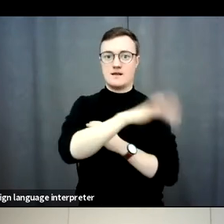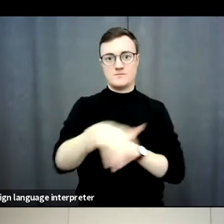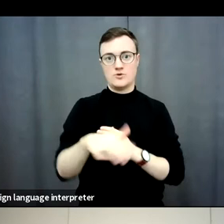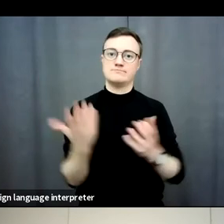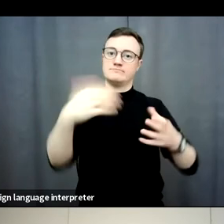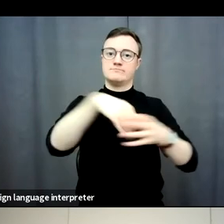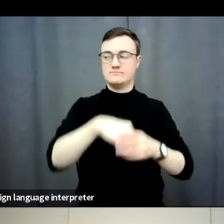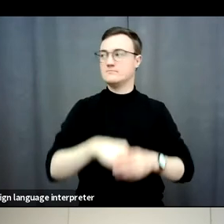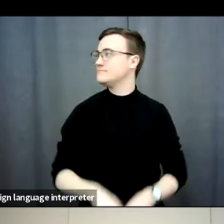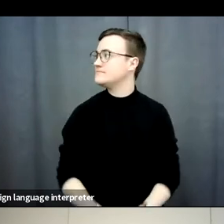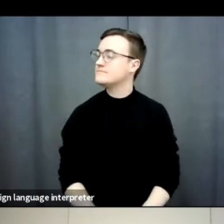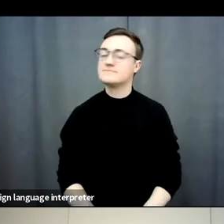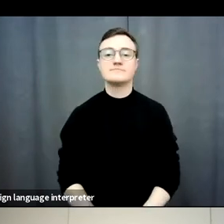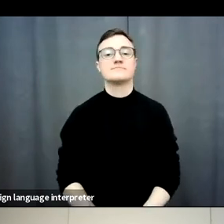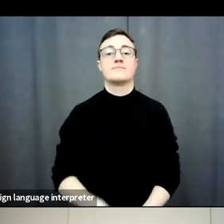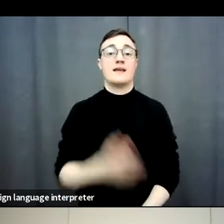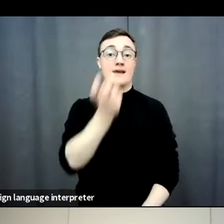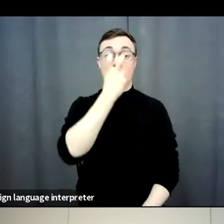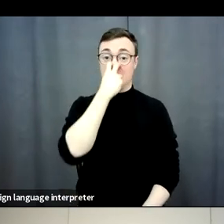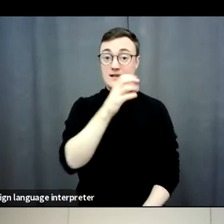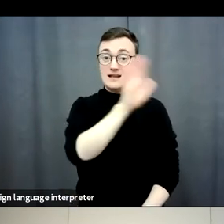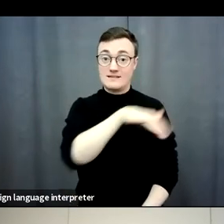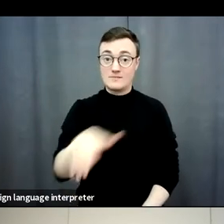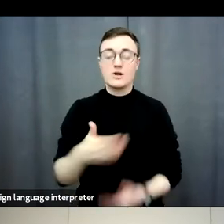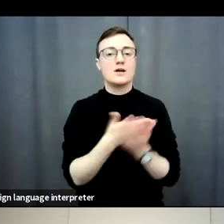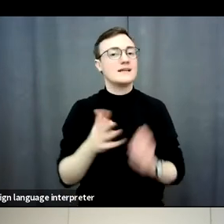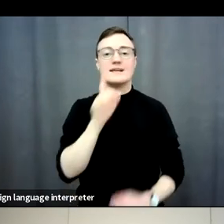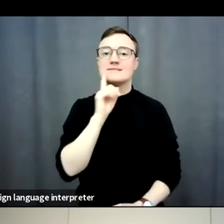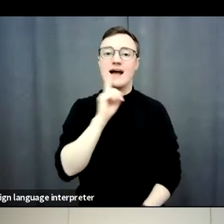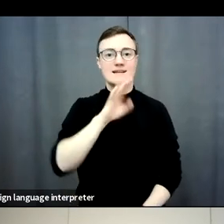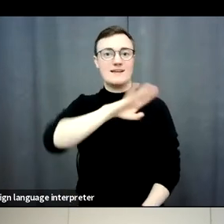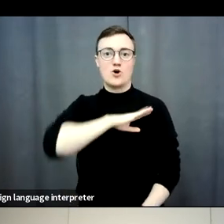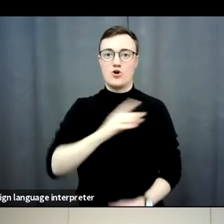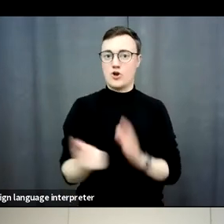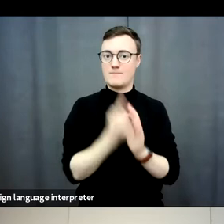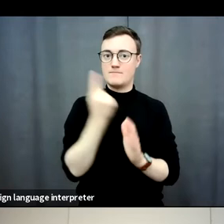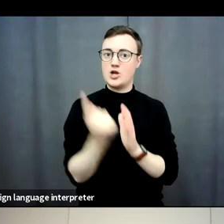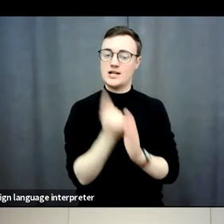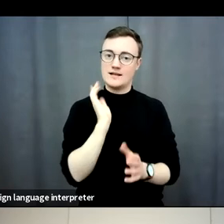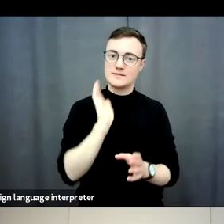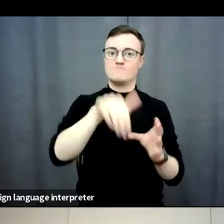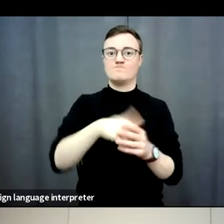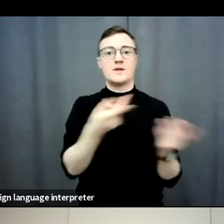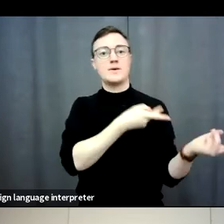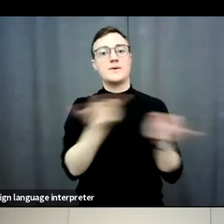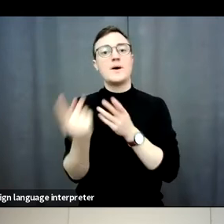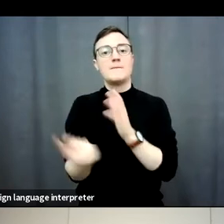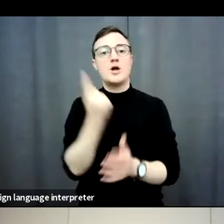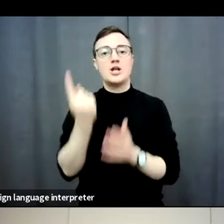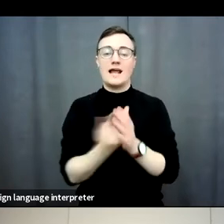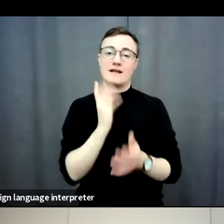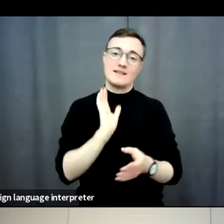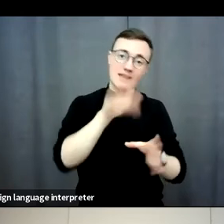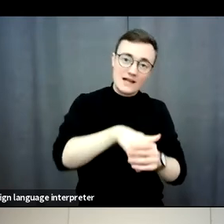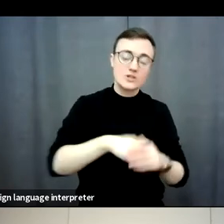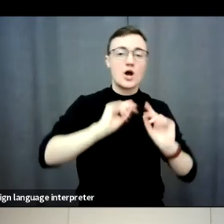Children with blindness do not always have access to equal opportunities to participate, to develop,